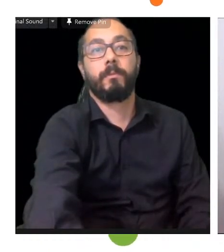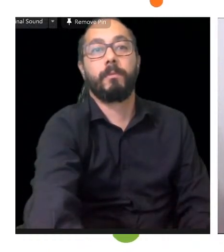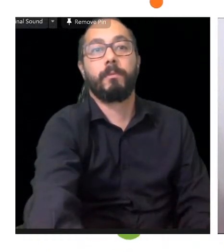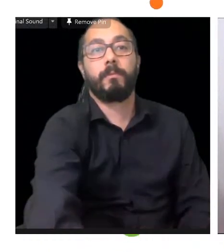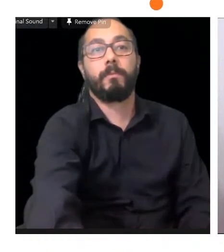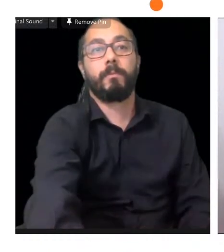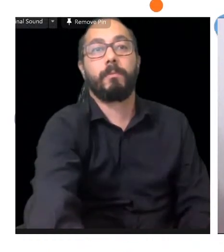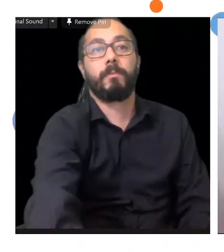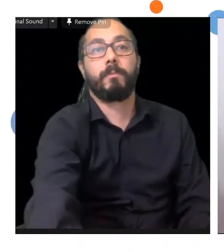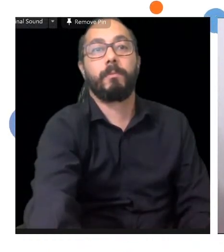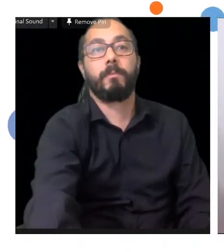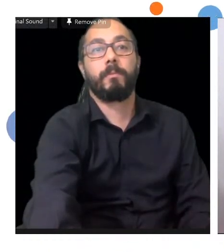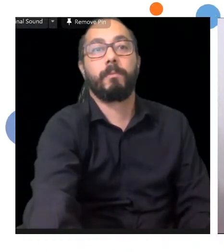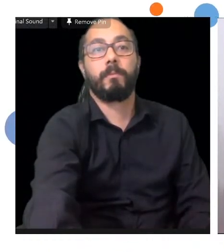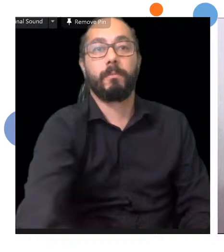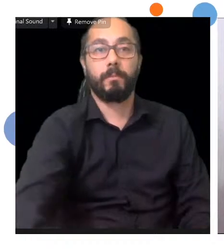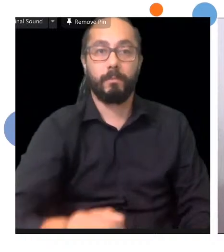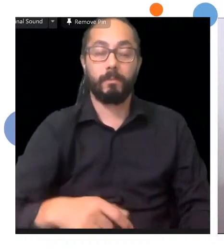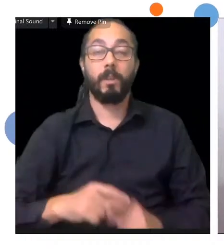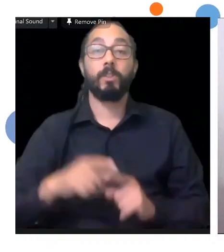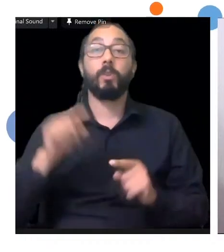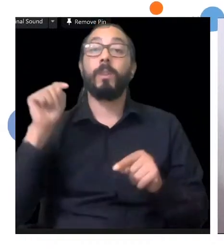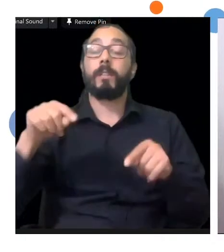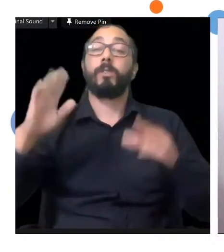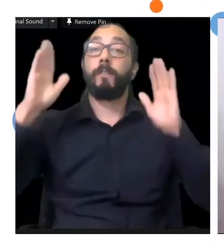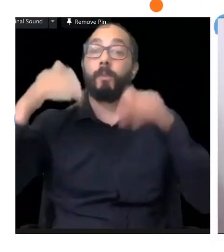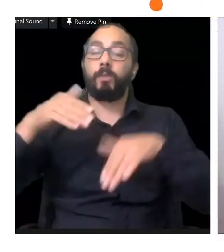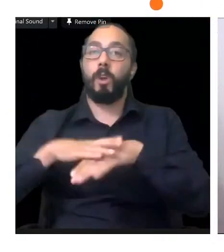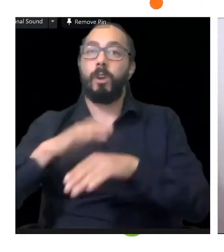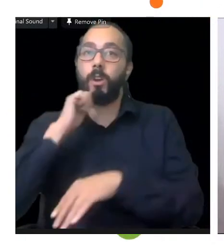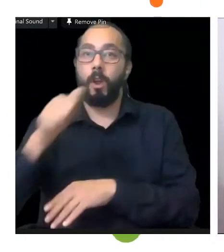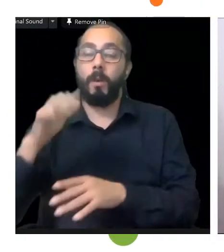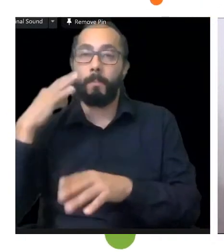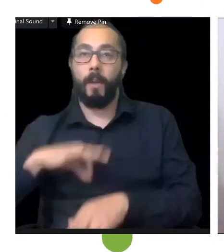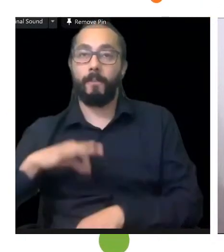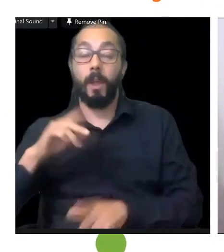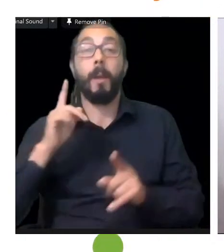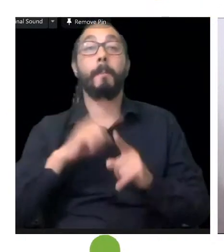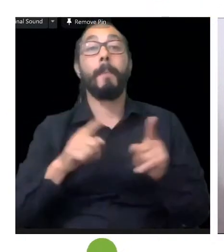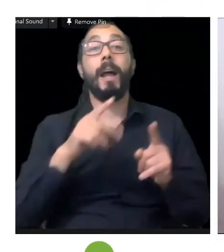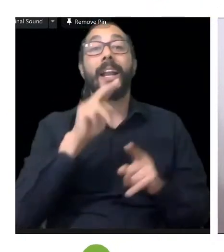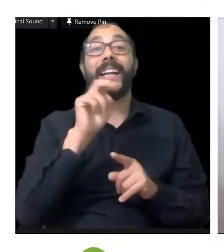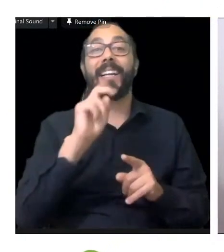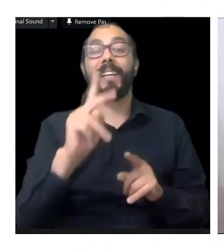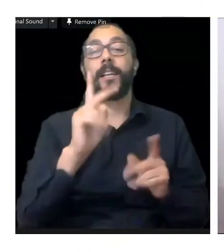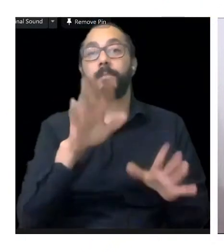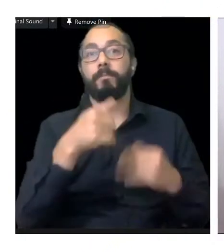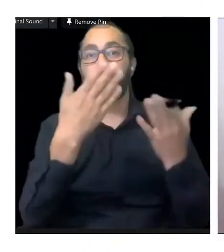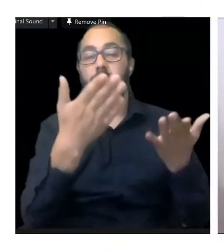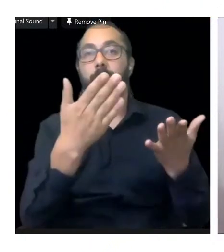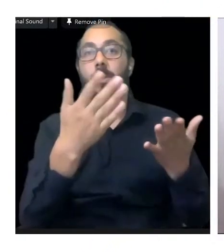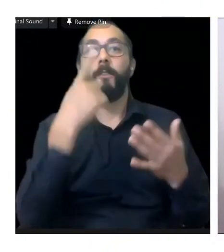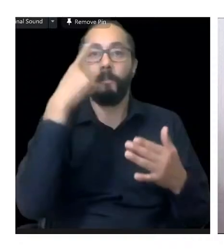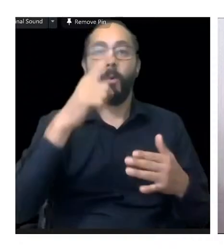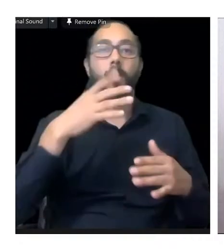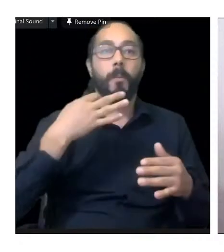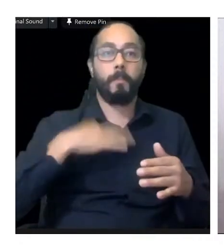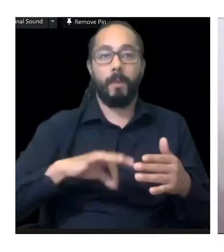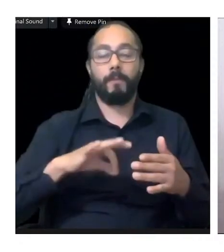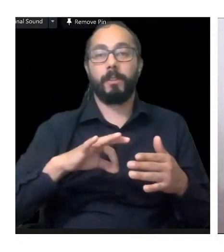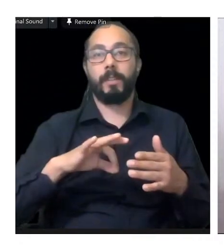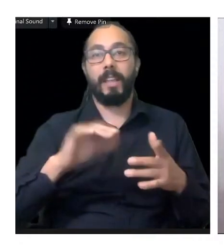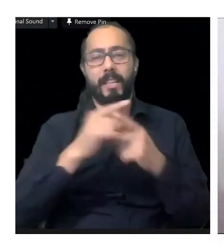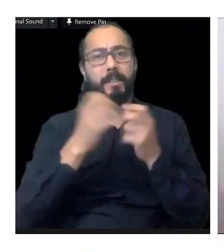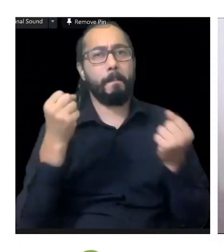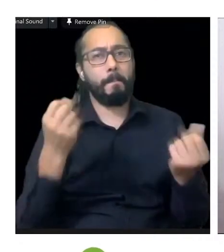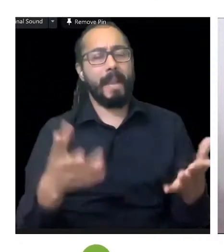donation numbers, also to a very large for-profit live performance sector that puts thousands of artists to work every year. Has anyone